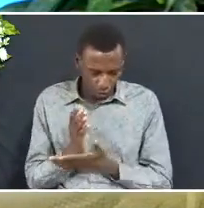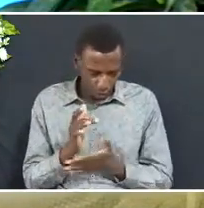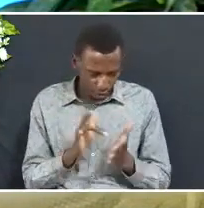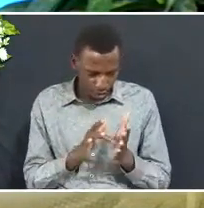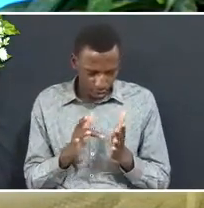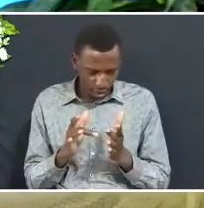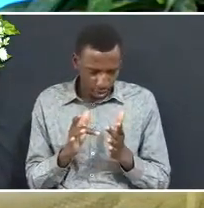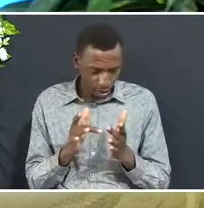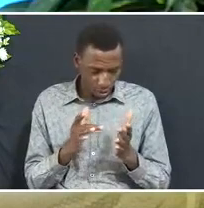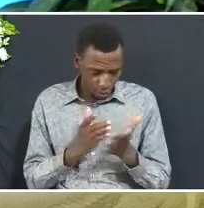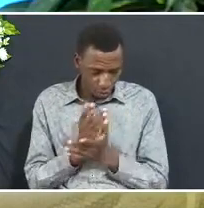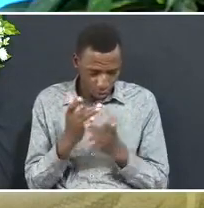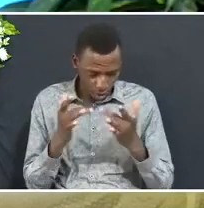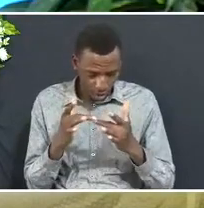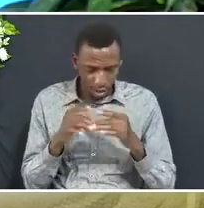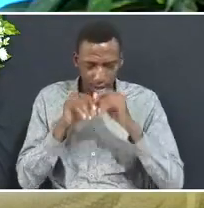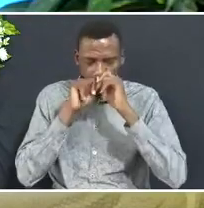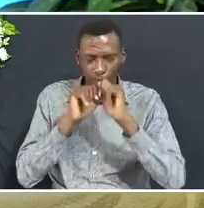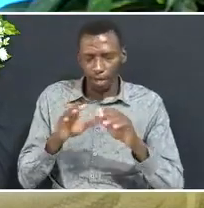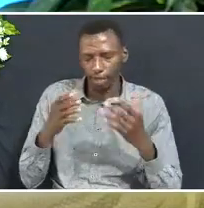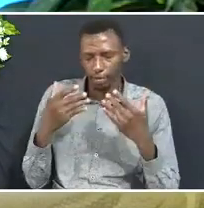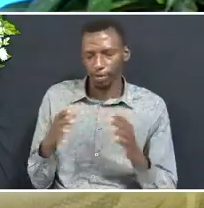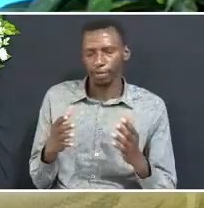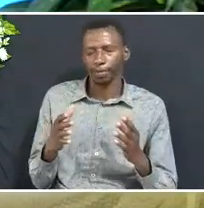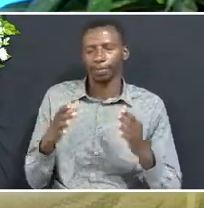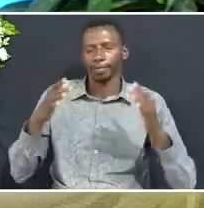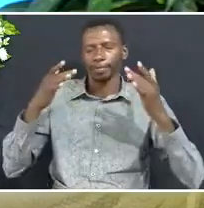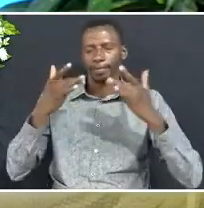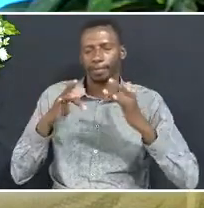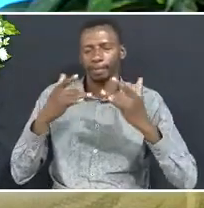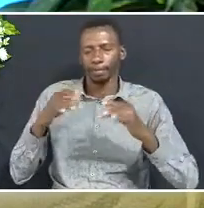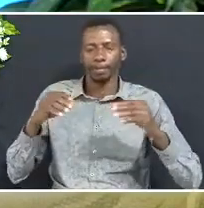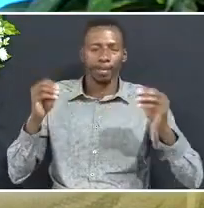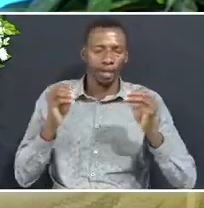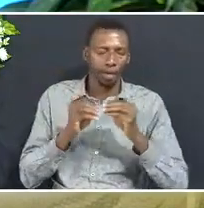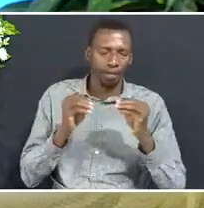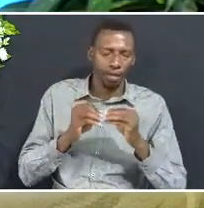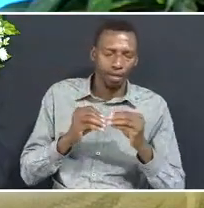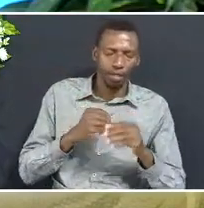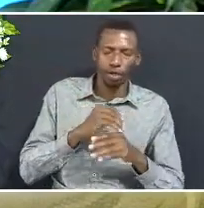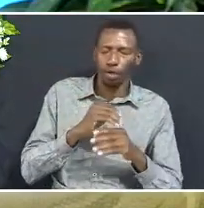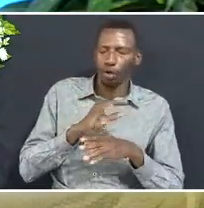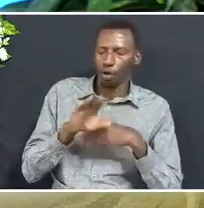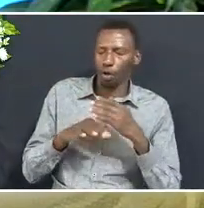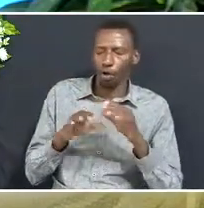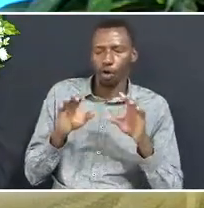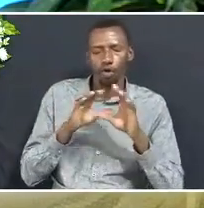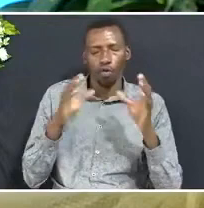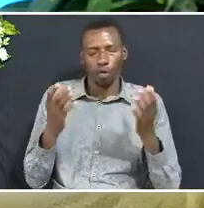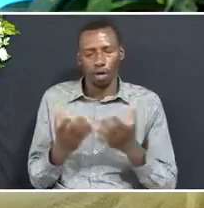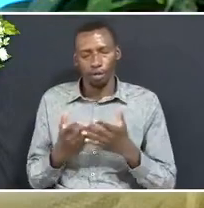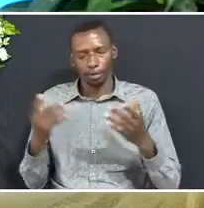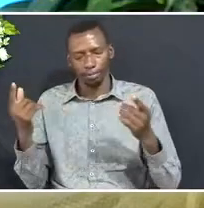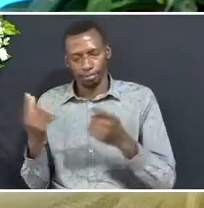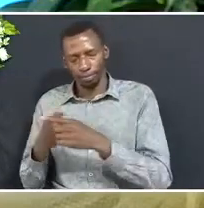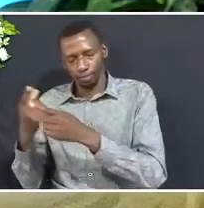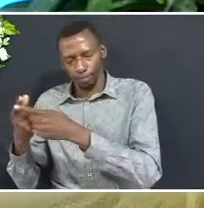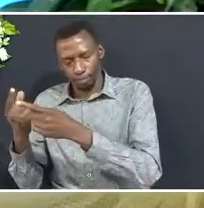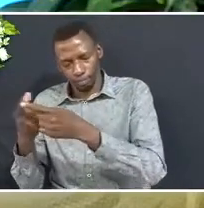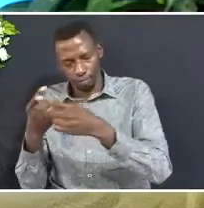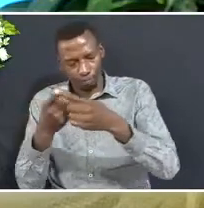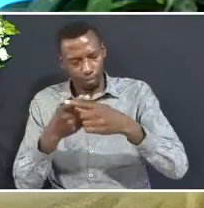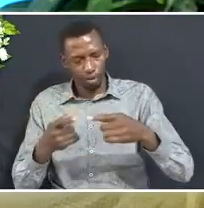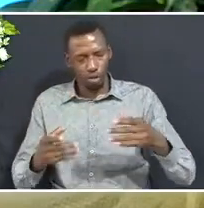been blessed. Online meetings were all over the world during these 10 days of